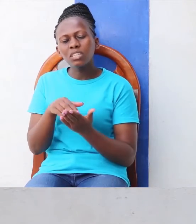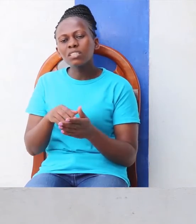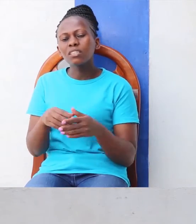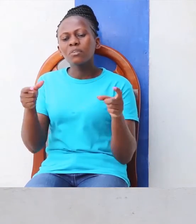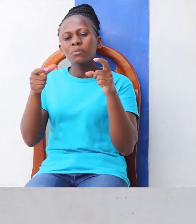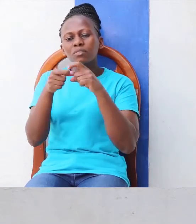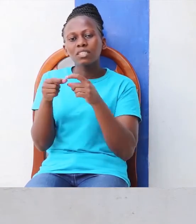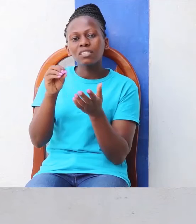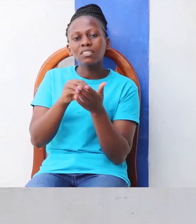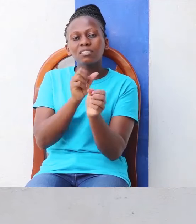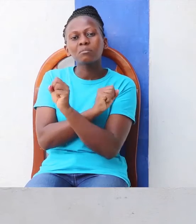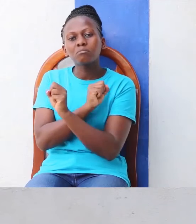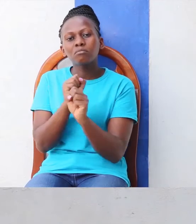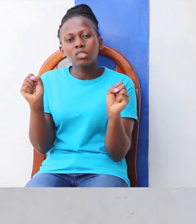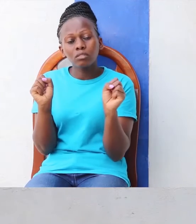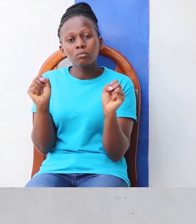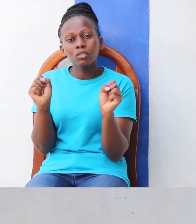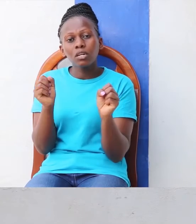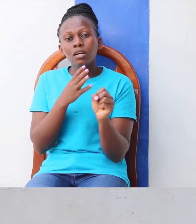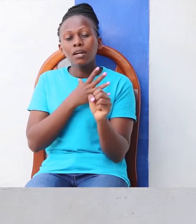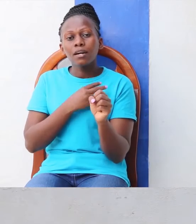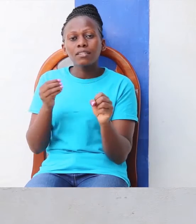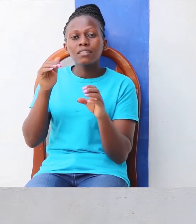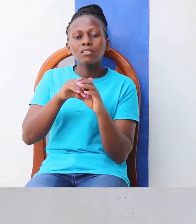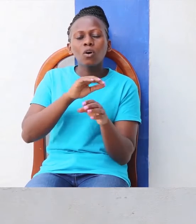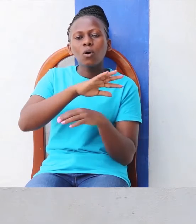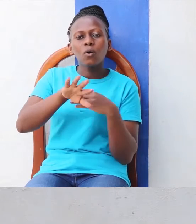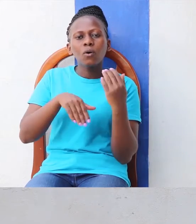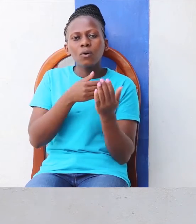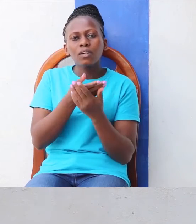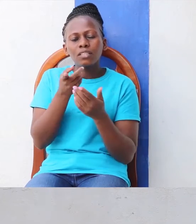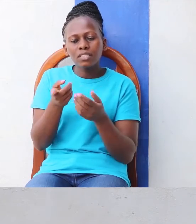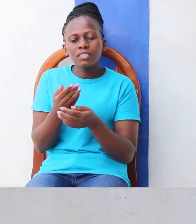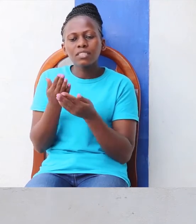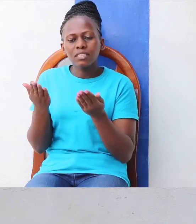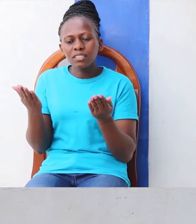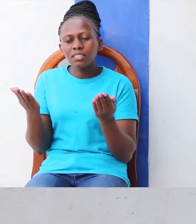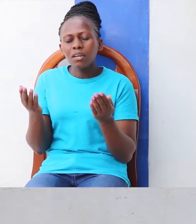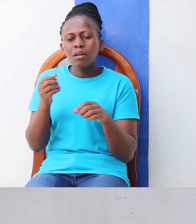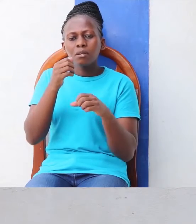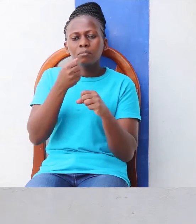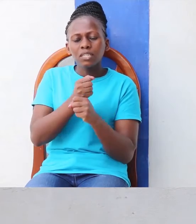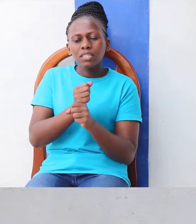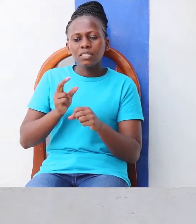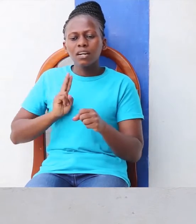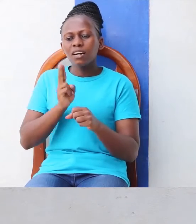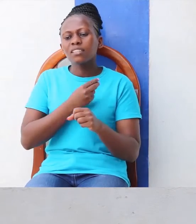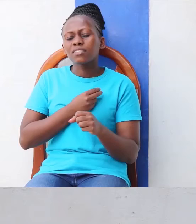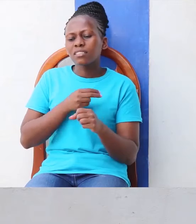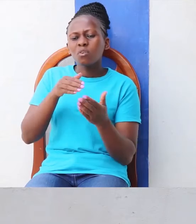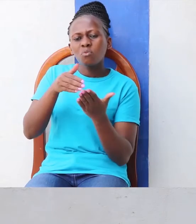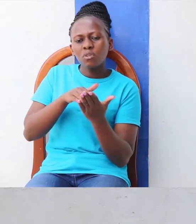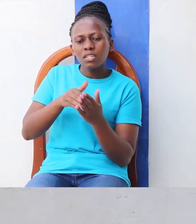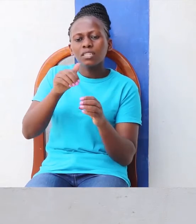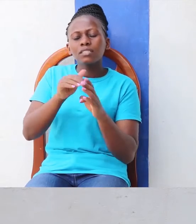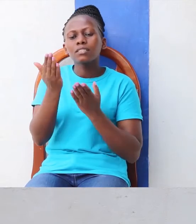unite again. Na haya yote yanafanya tukadidimie katika huduma ya Bwana.